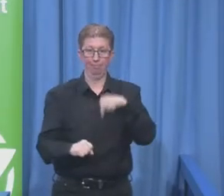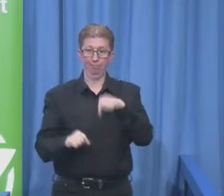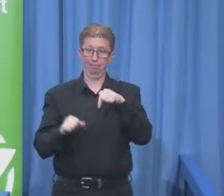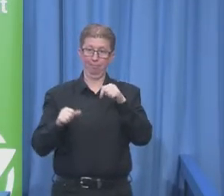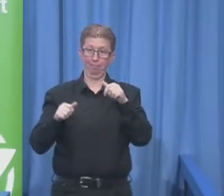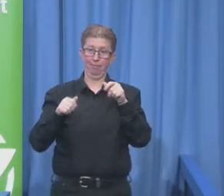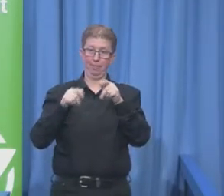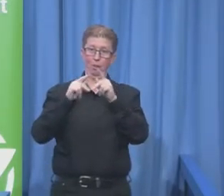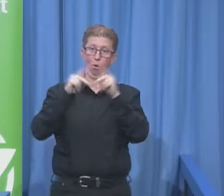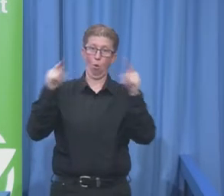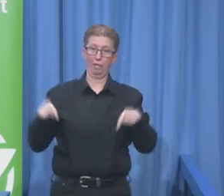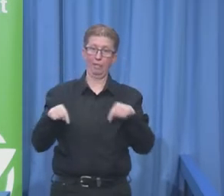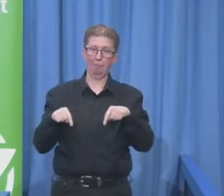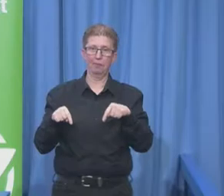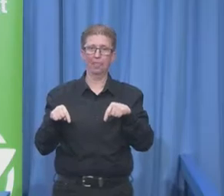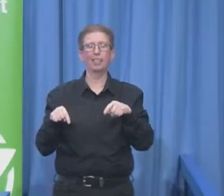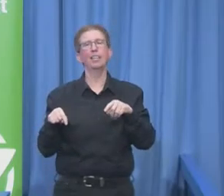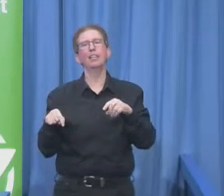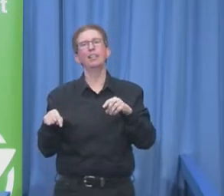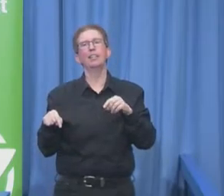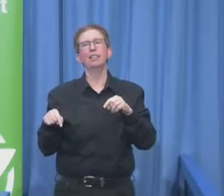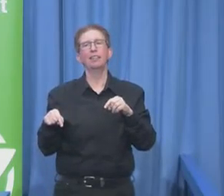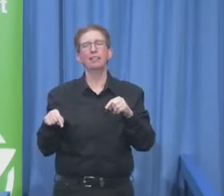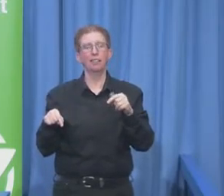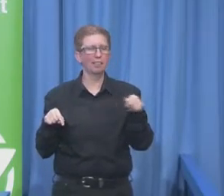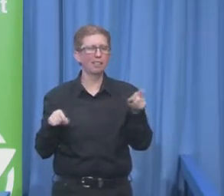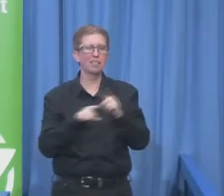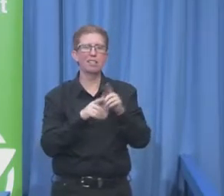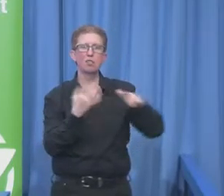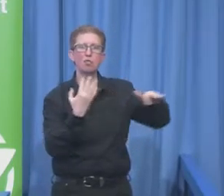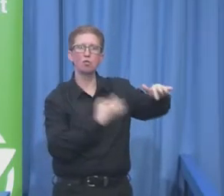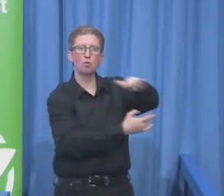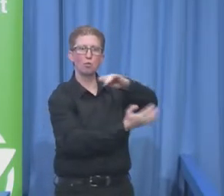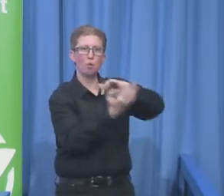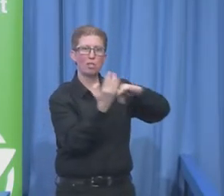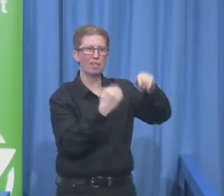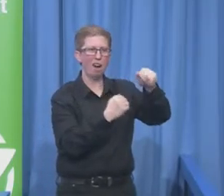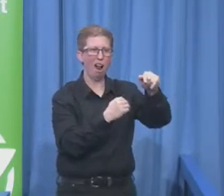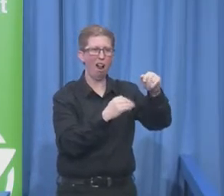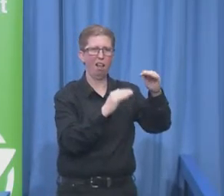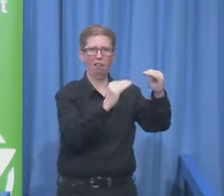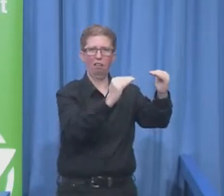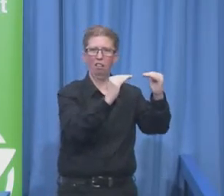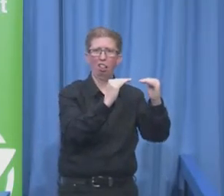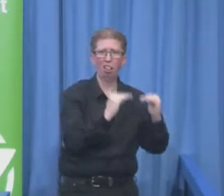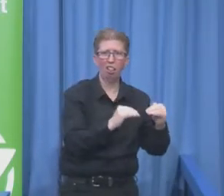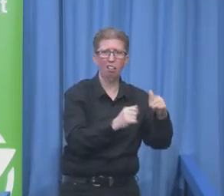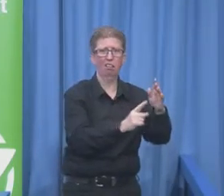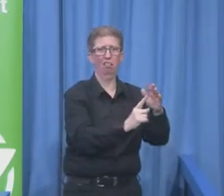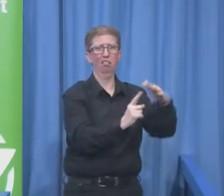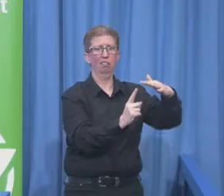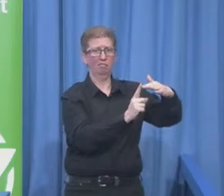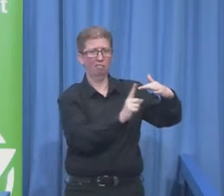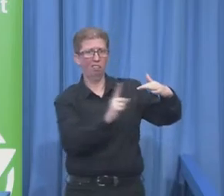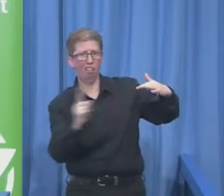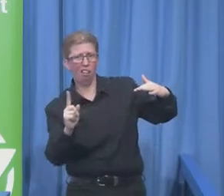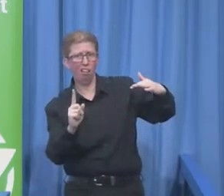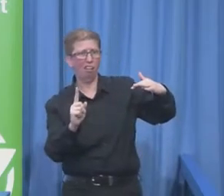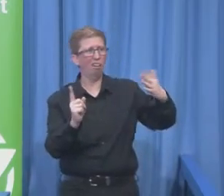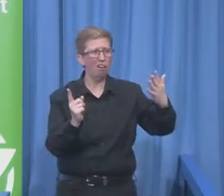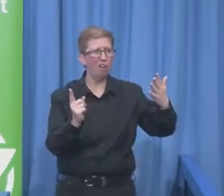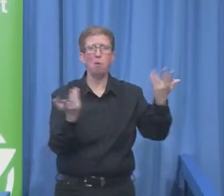socially backward regions, to people from far-off regions, and also people with disabilities, which,